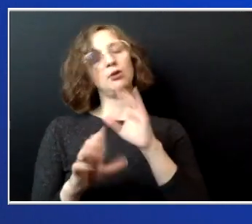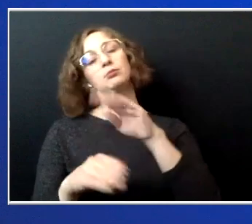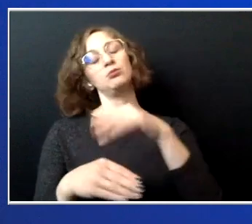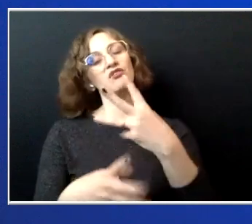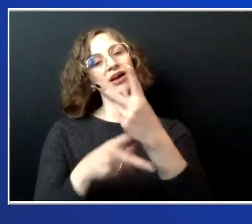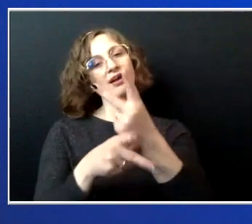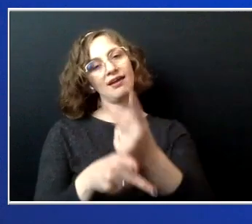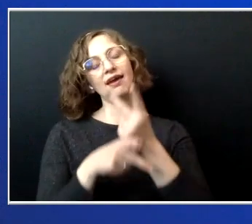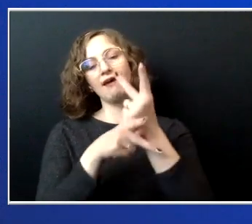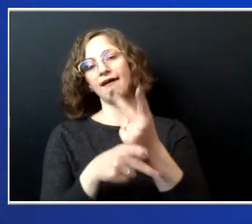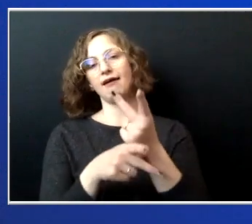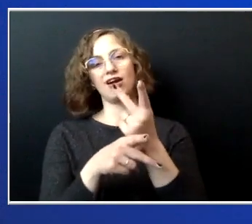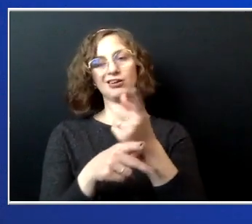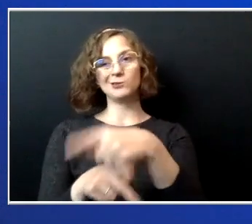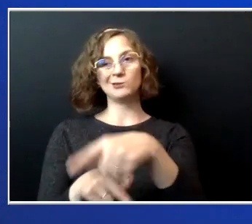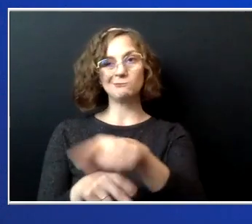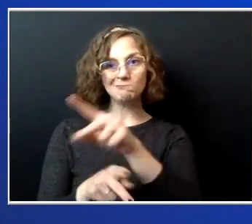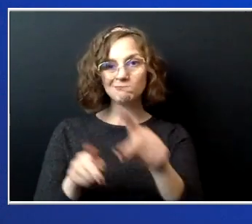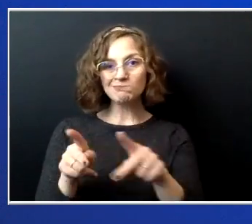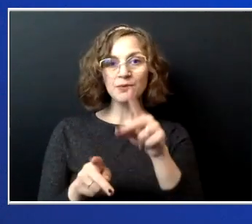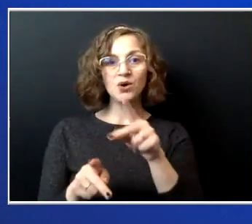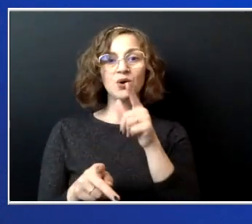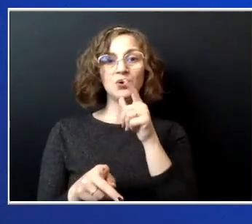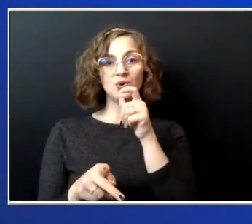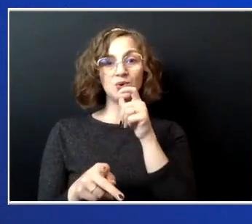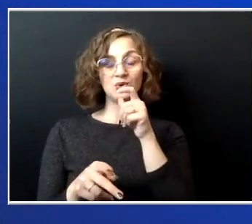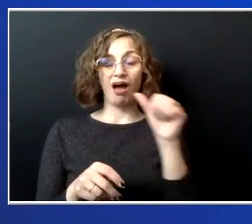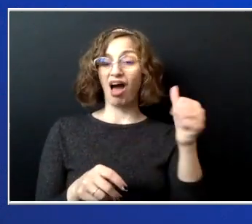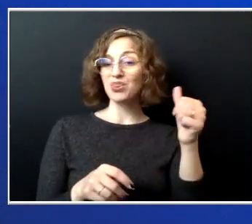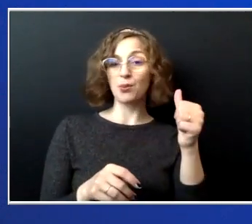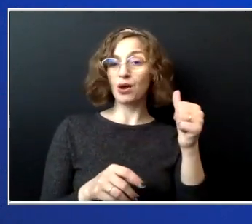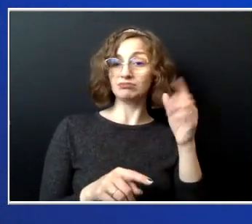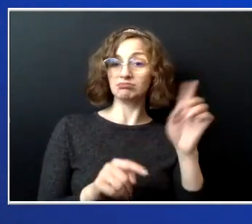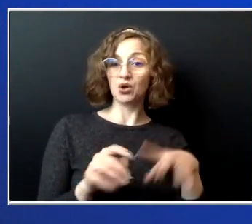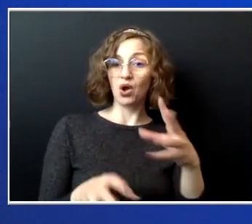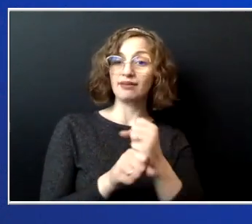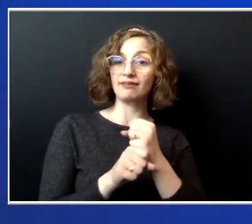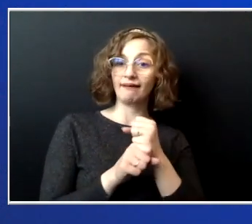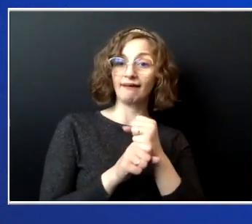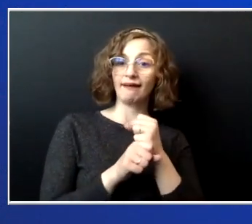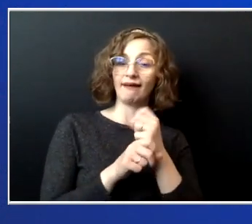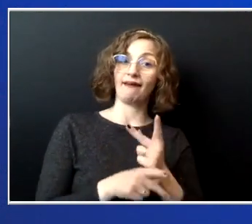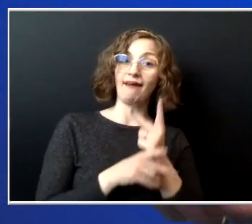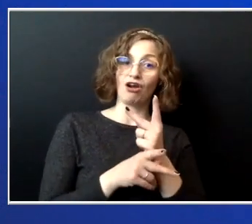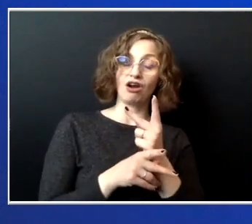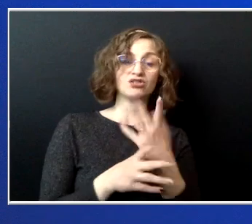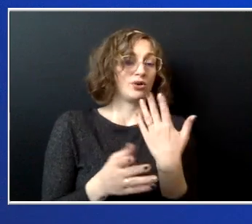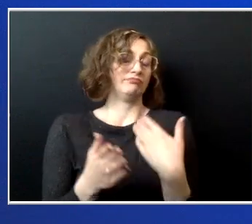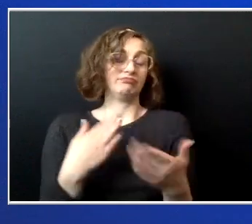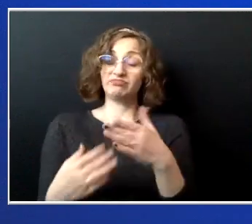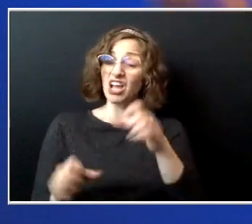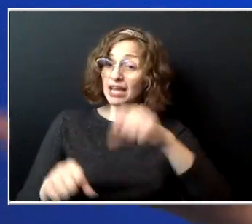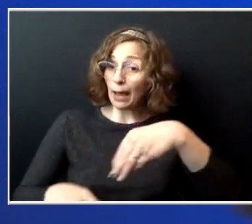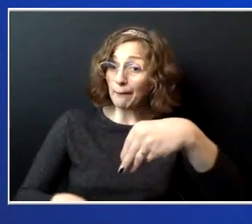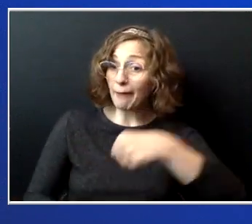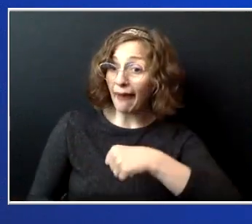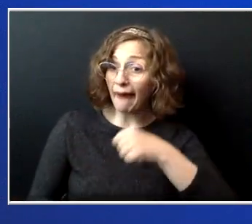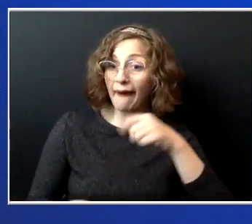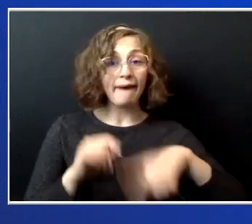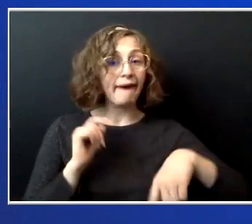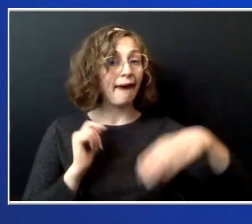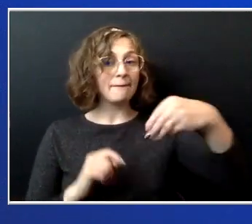who would not otherwise receive care, and it doesn't matter to us whether they can pay or not, and yet we have access to this